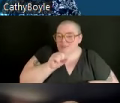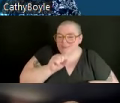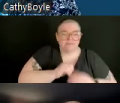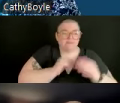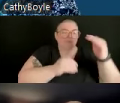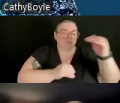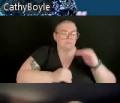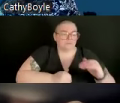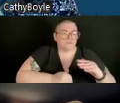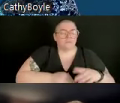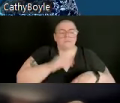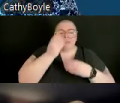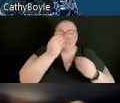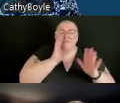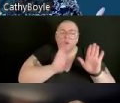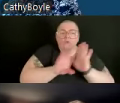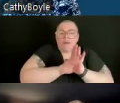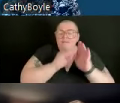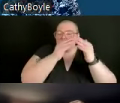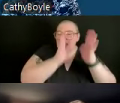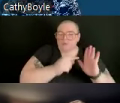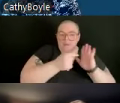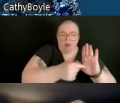additional resources on our main website,